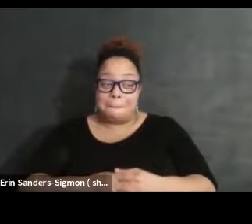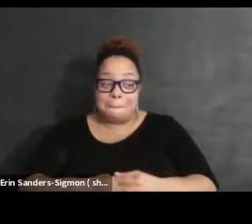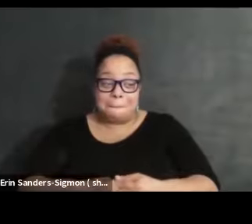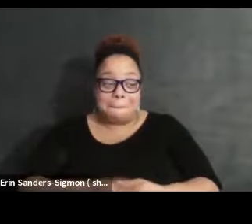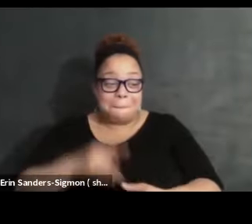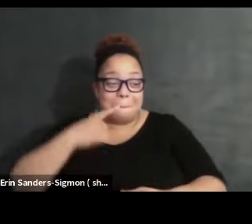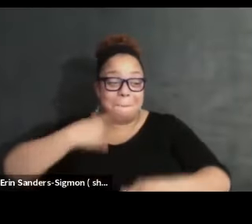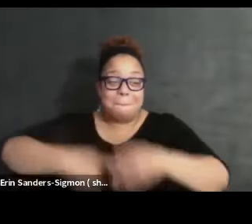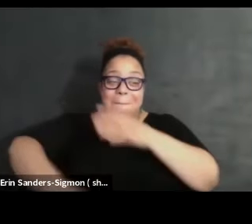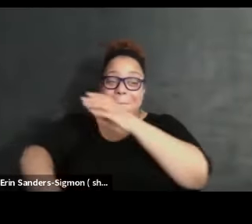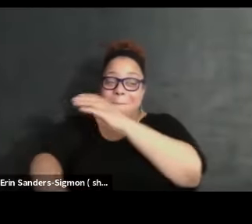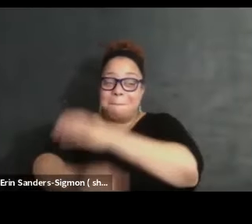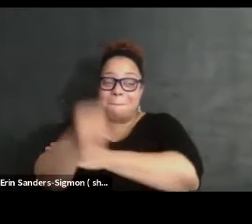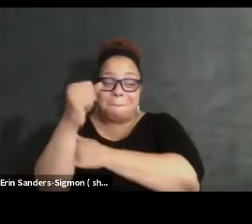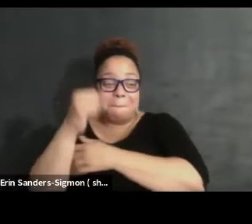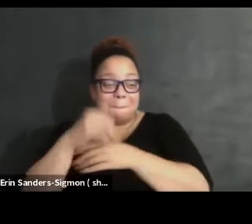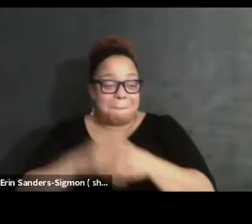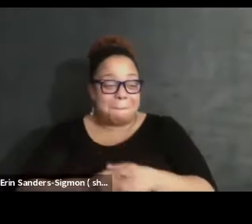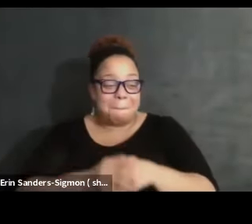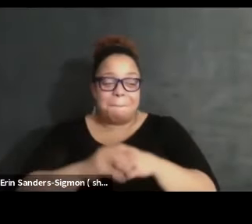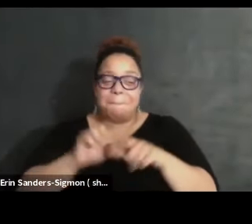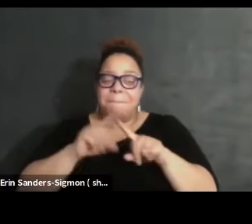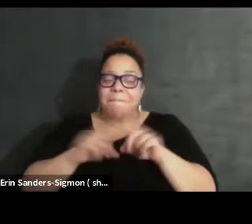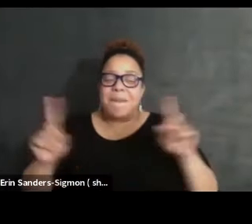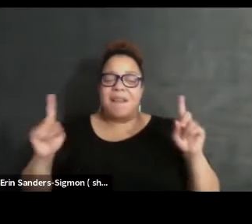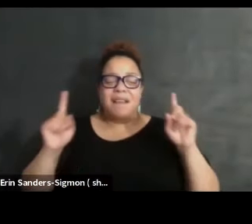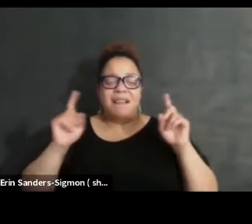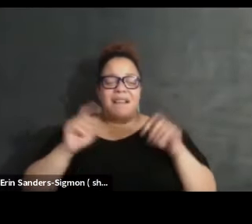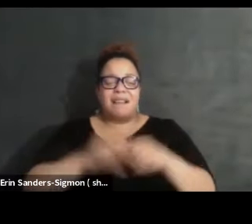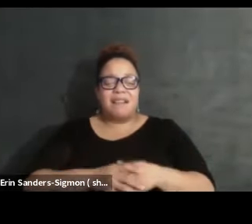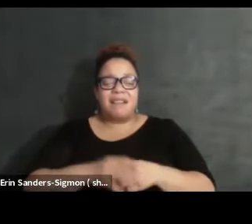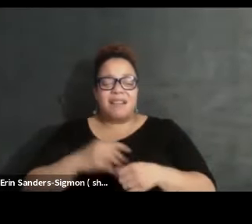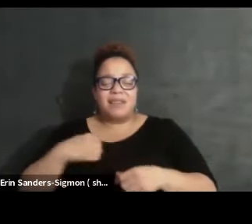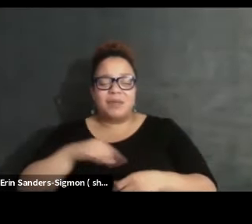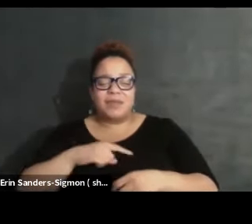we fight. That's also.